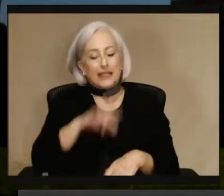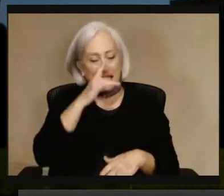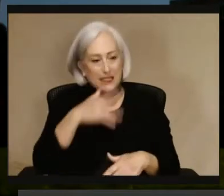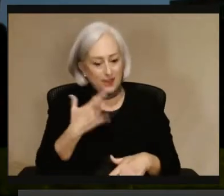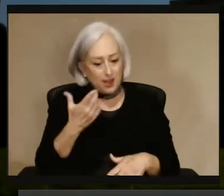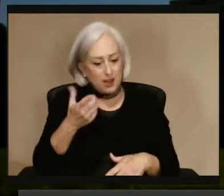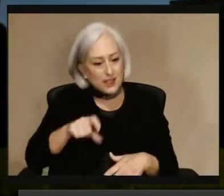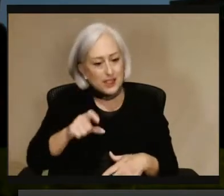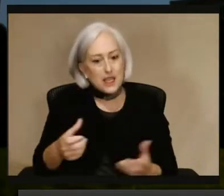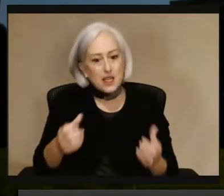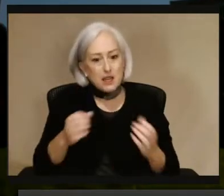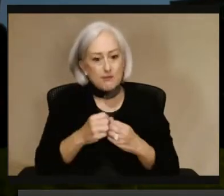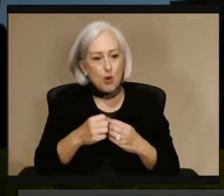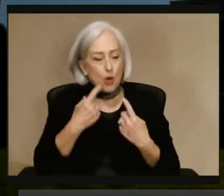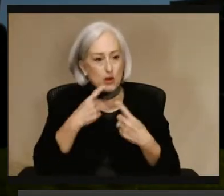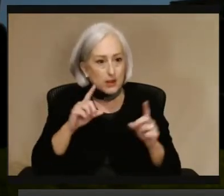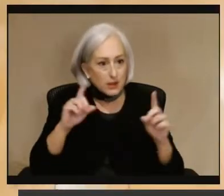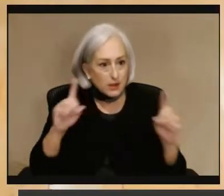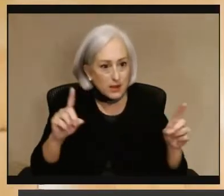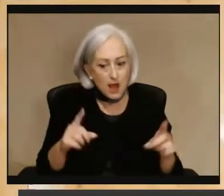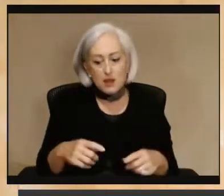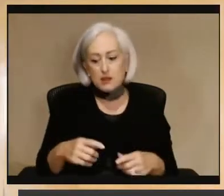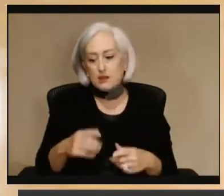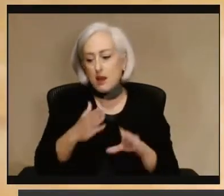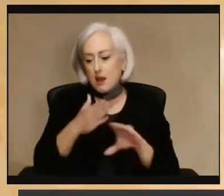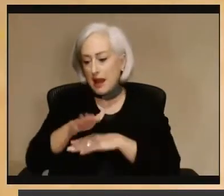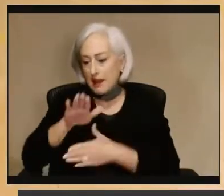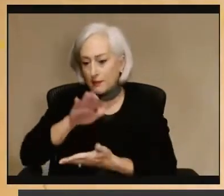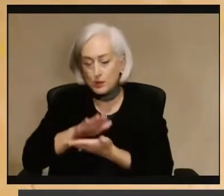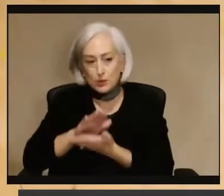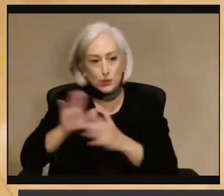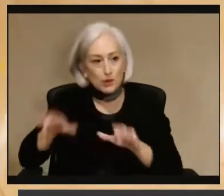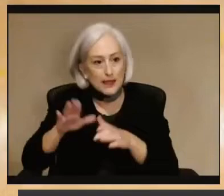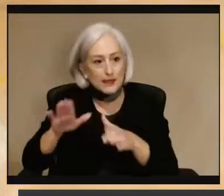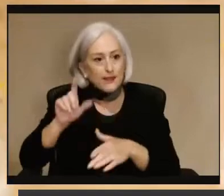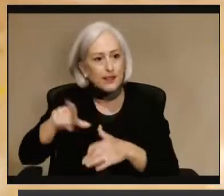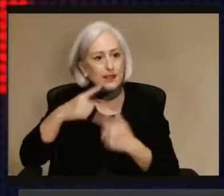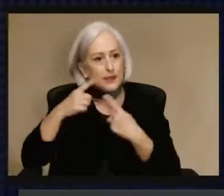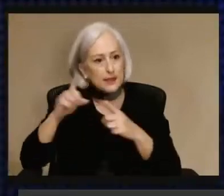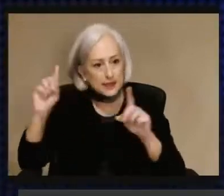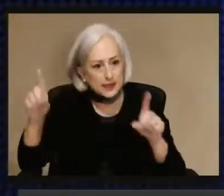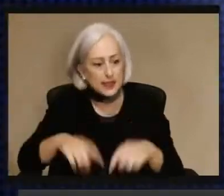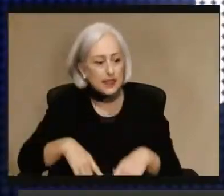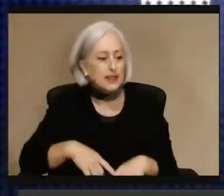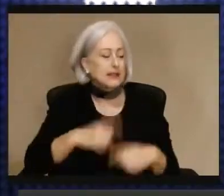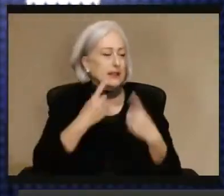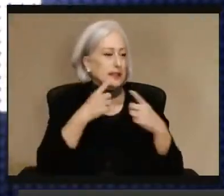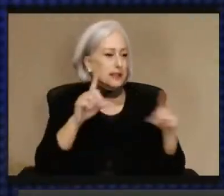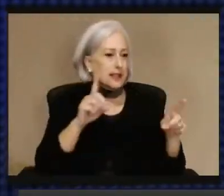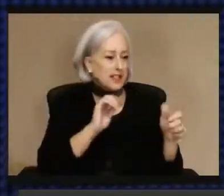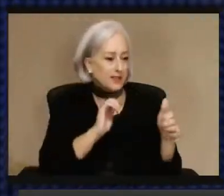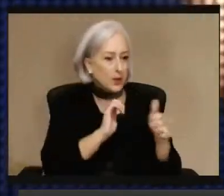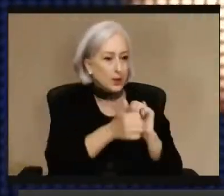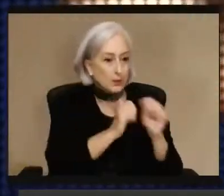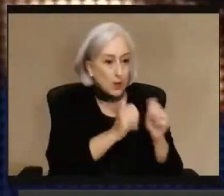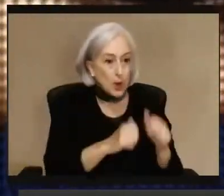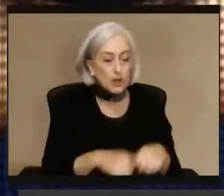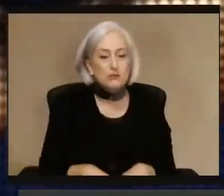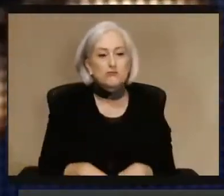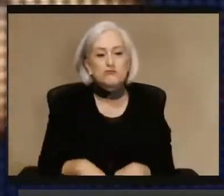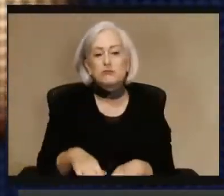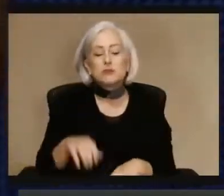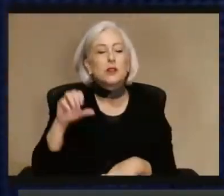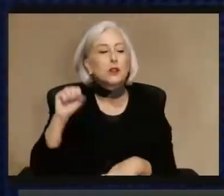in extracurricular activities, and to be successful in sports. And social media doesn't help. Because